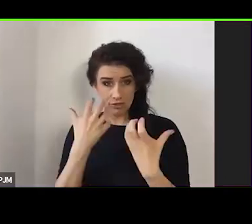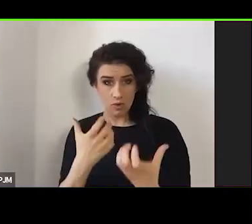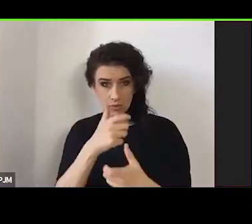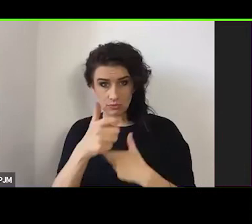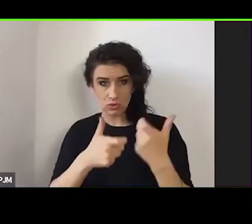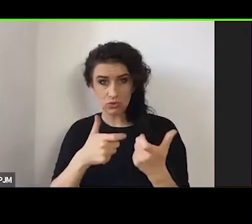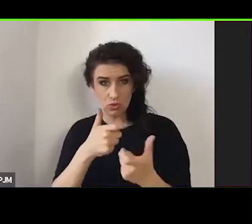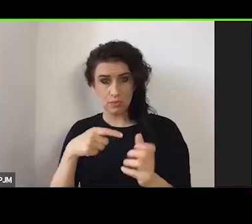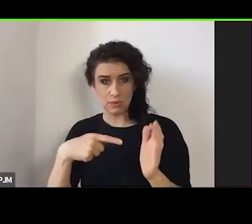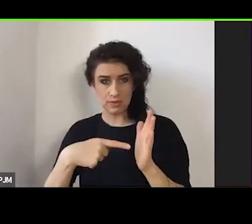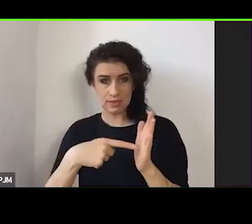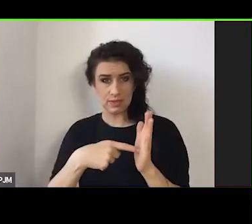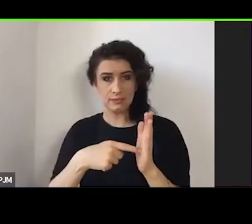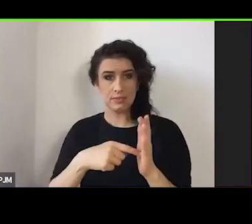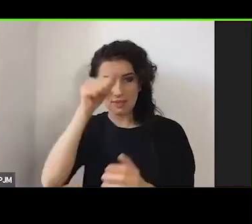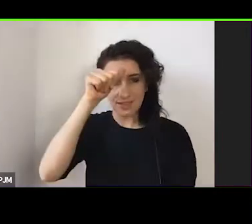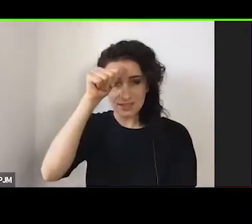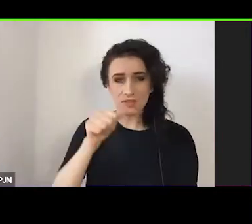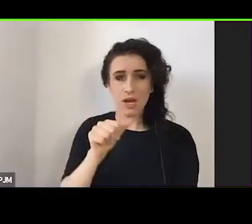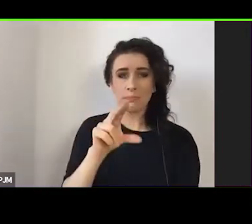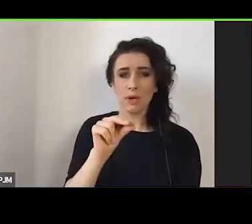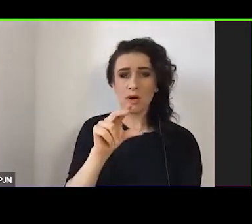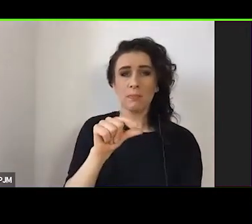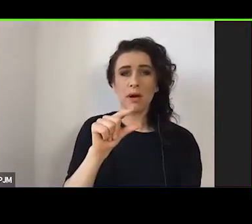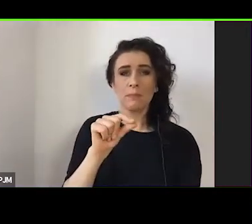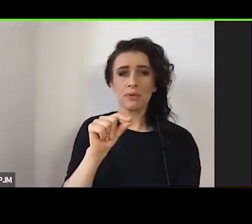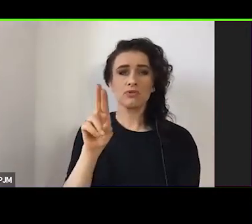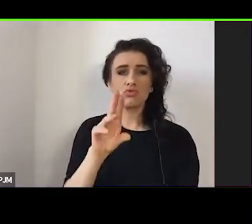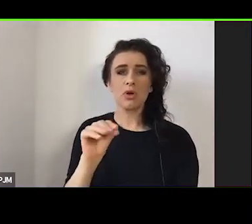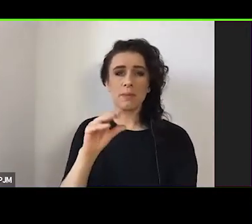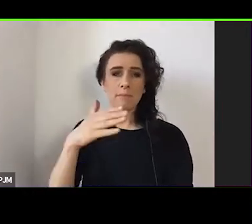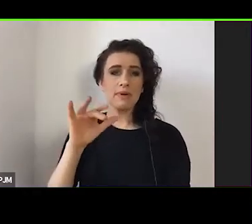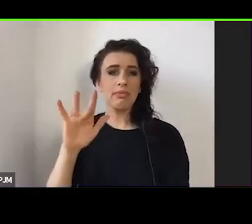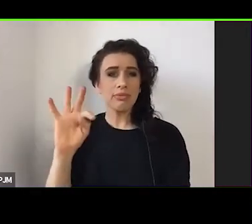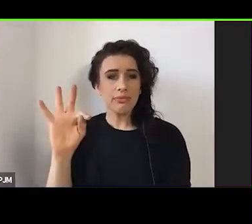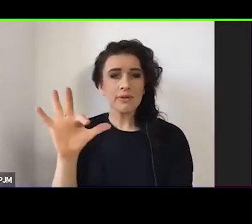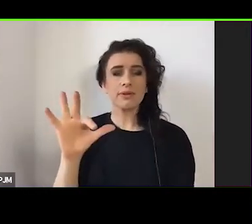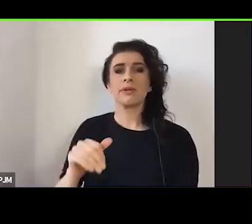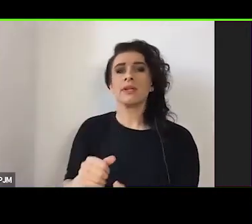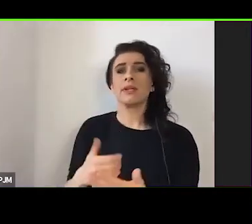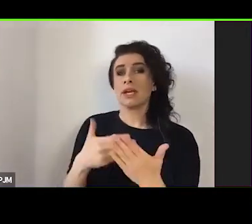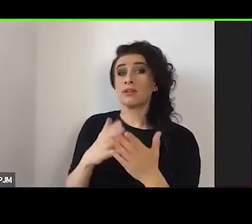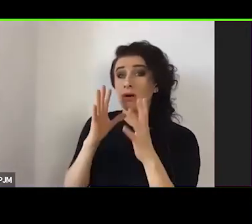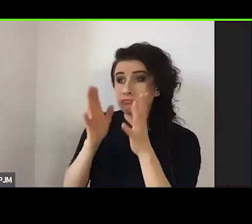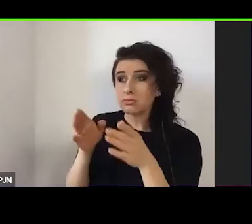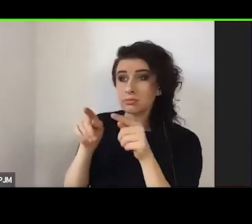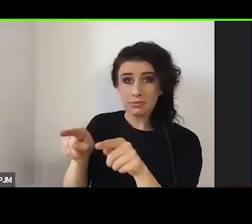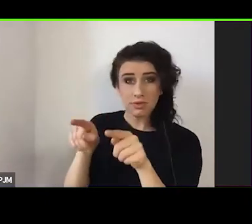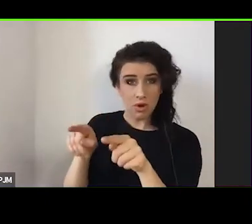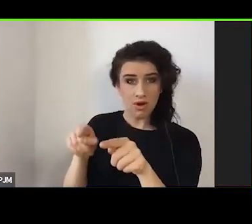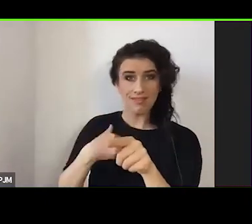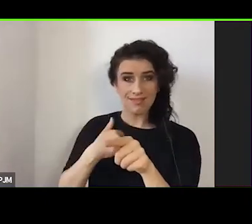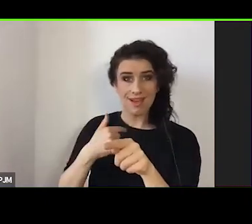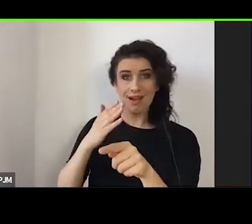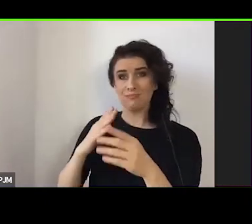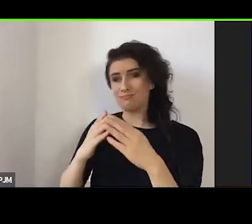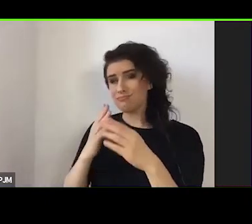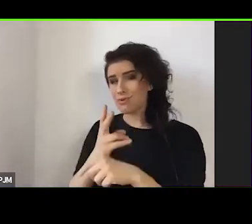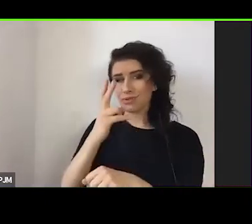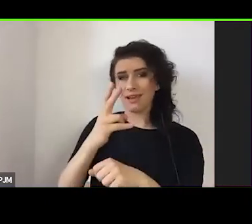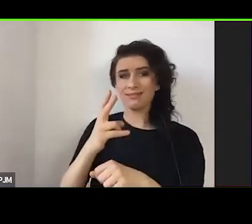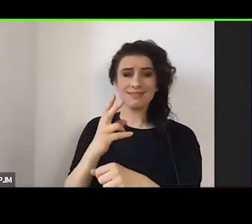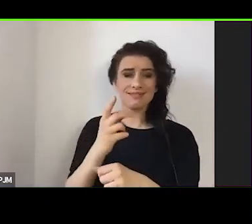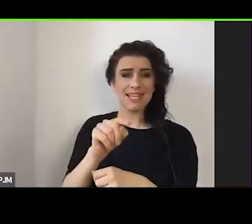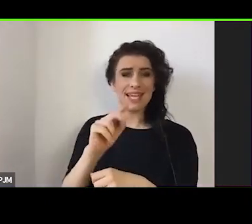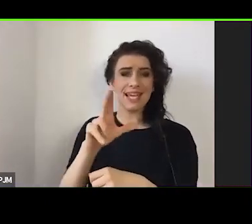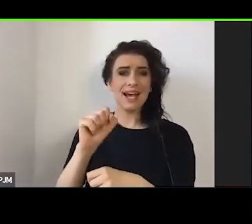do for the last 10 years. Yeah, I don't know if you want to go deeper. I rather let you ask me